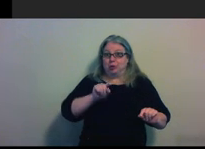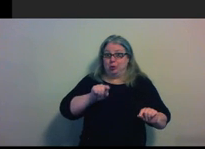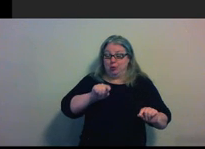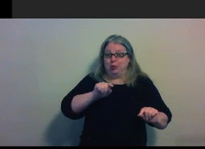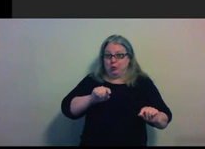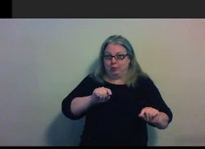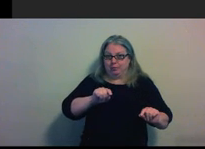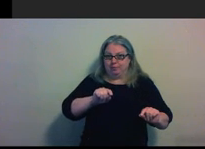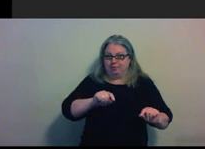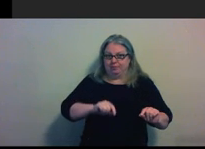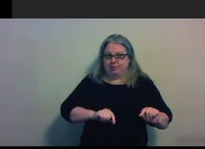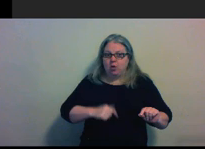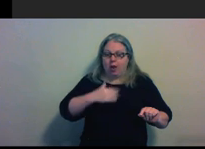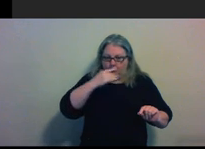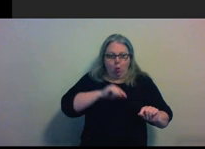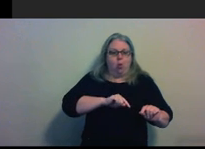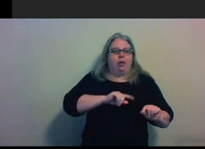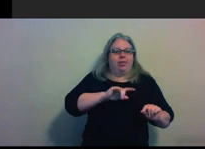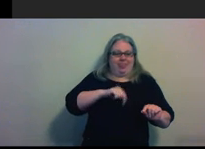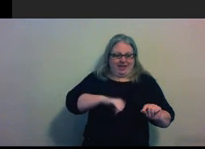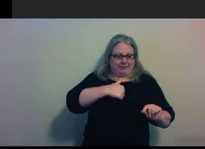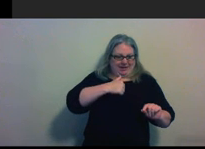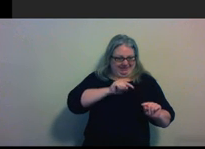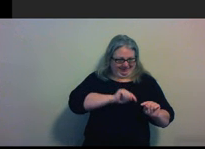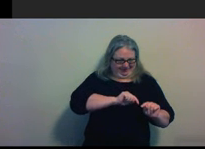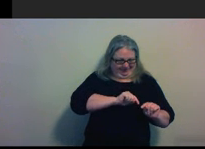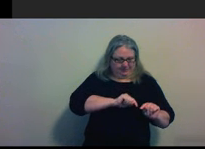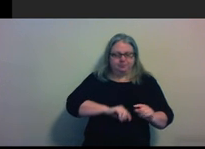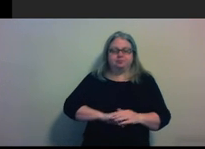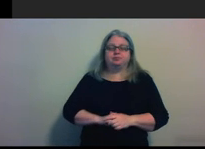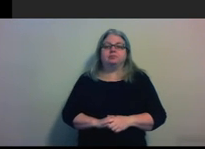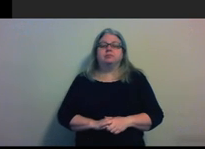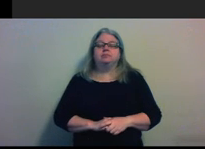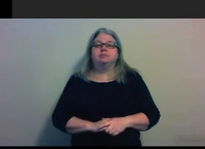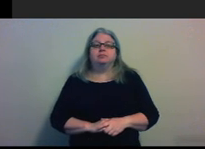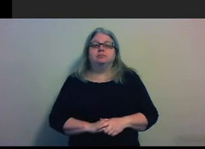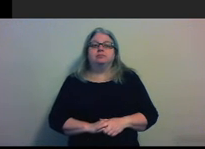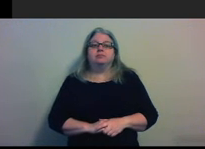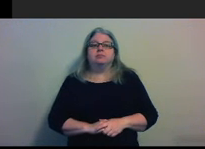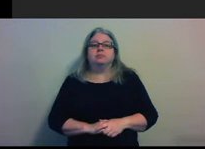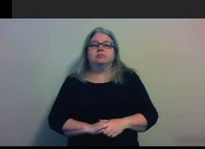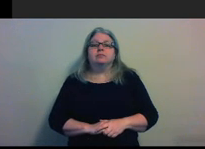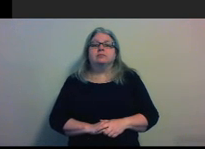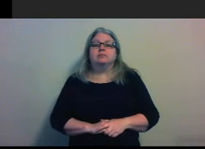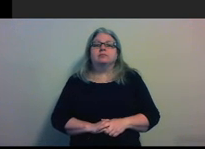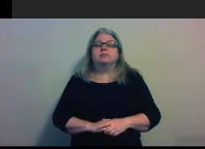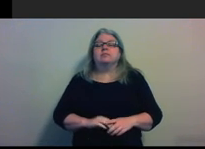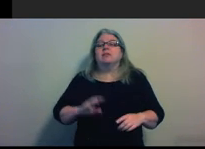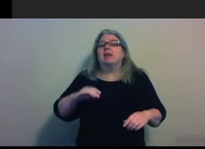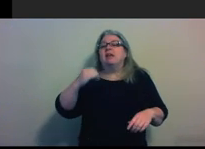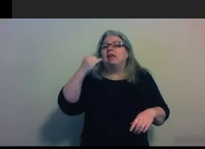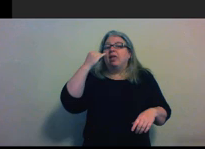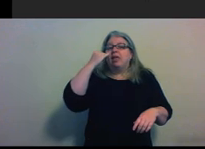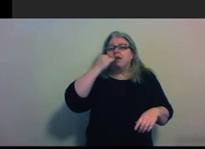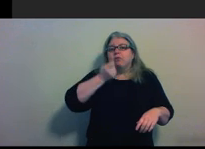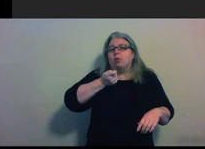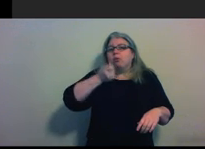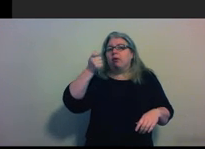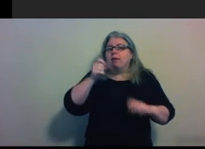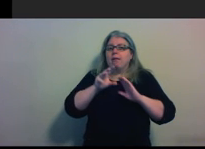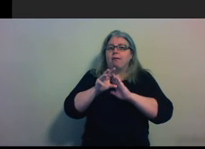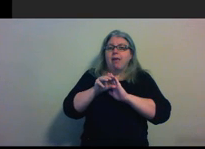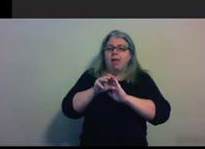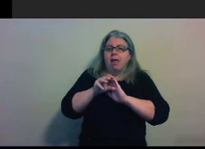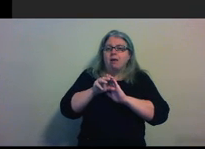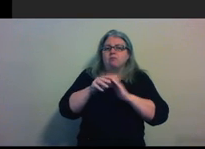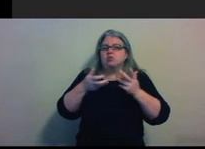corner, you can see my image letting me know that my video is being shared. If you want to remove the share feature, all